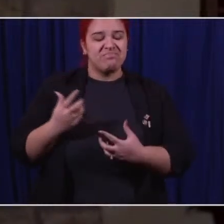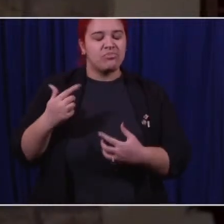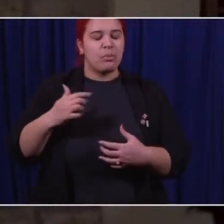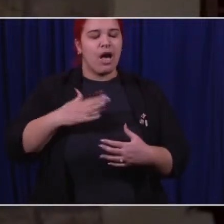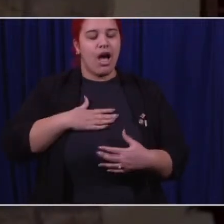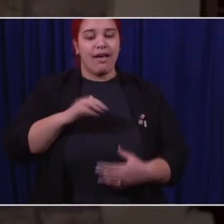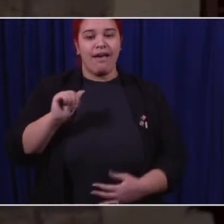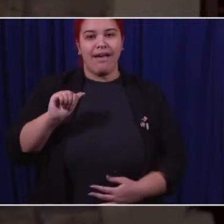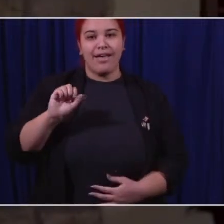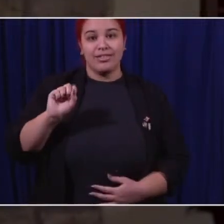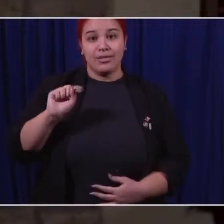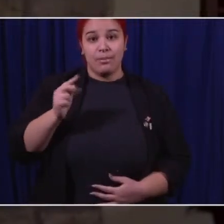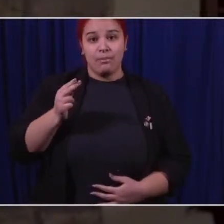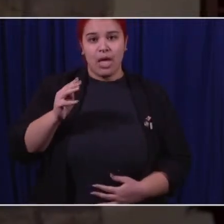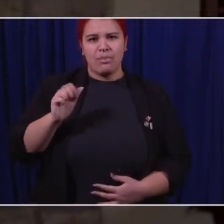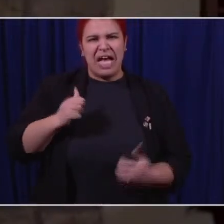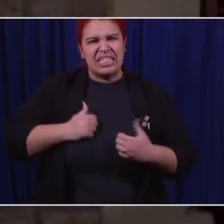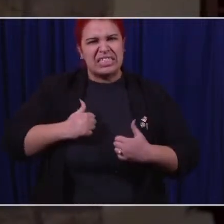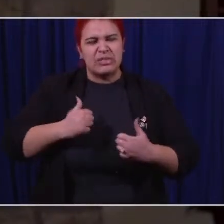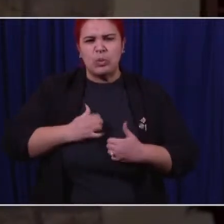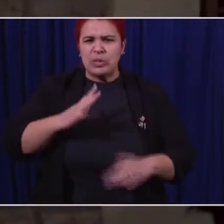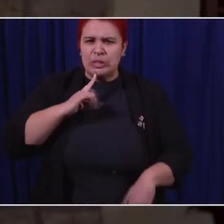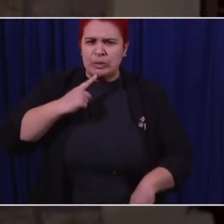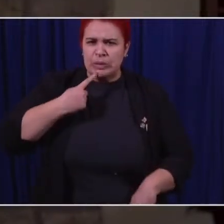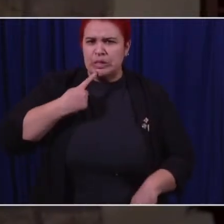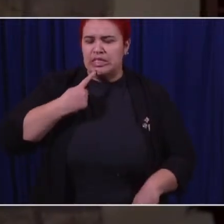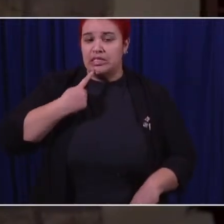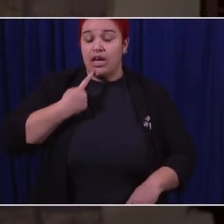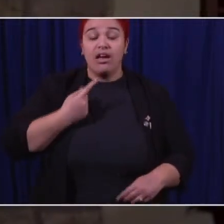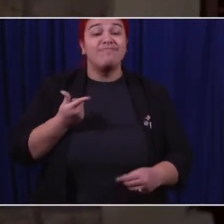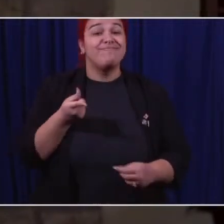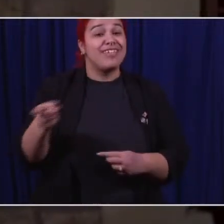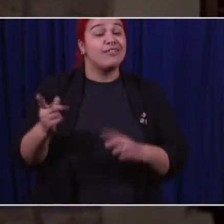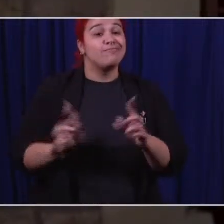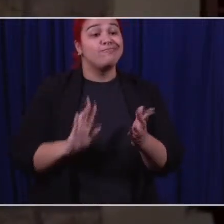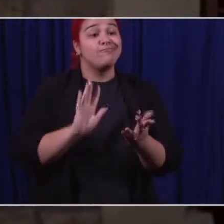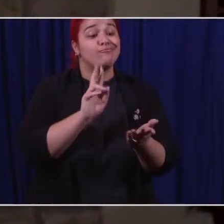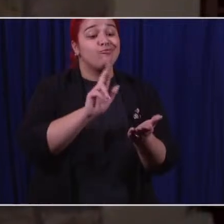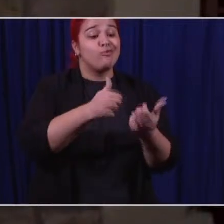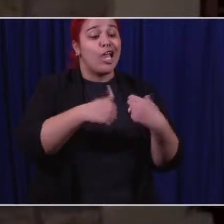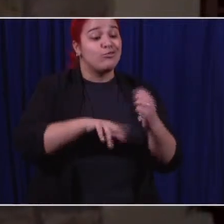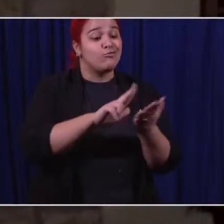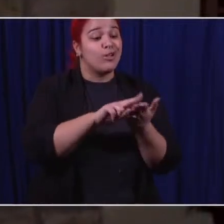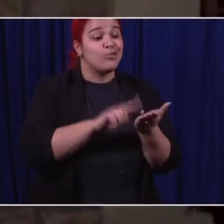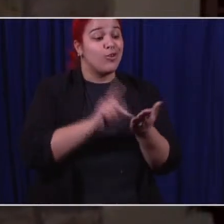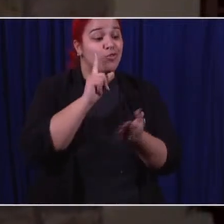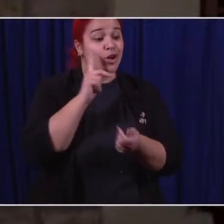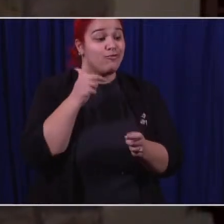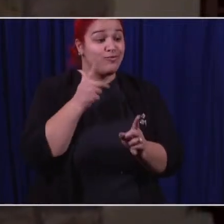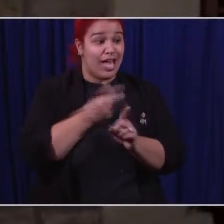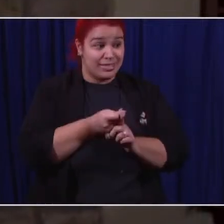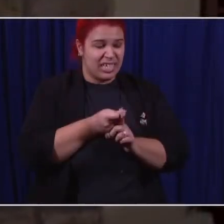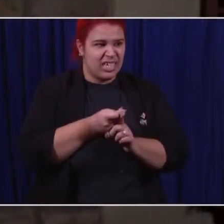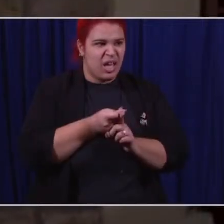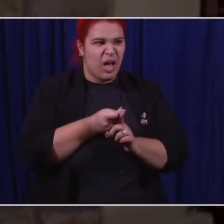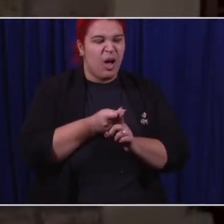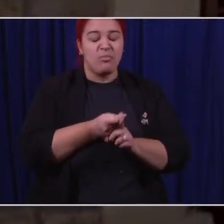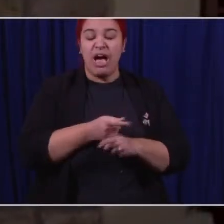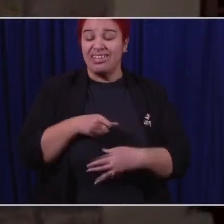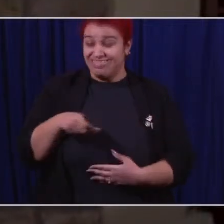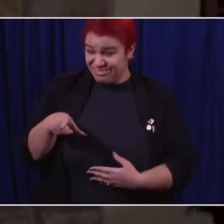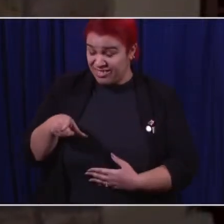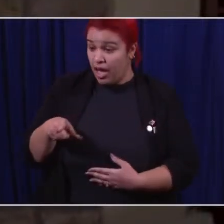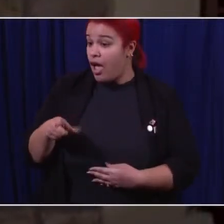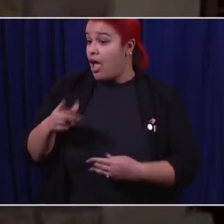wasn't hospitalized this year. People are really frustrated by this, and I'd like to know what your response is and how you plan to fix this. And also, in terms